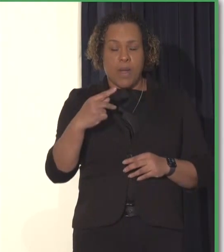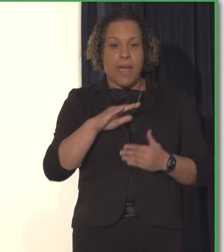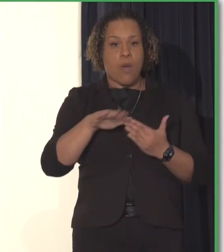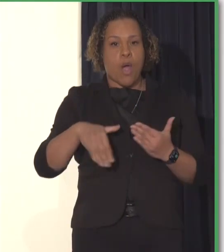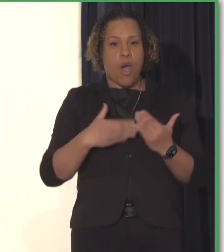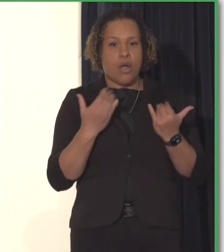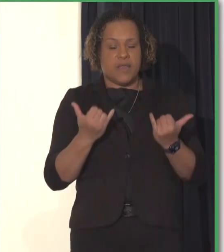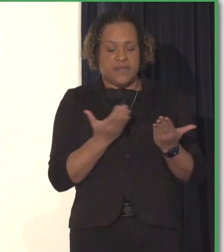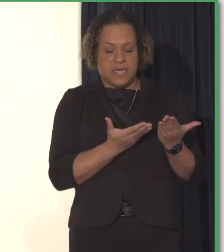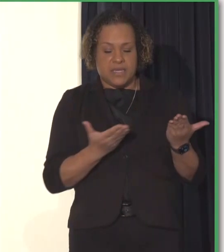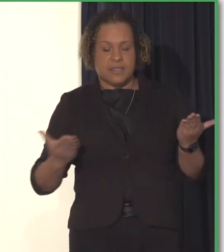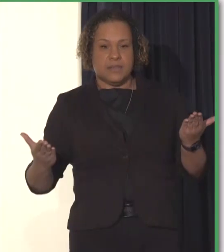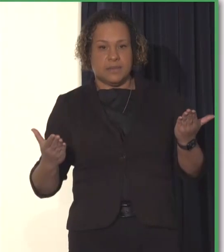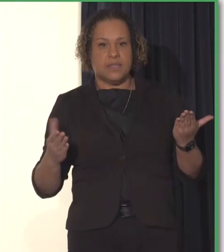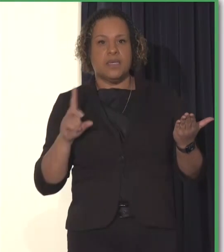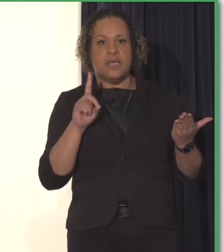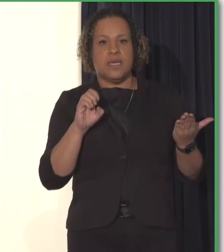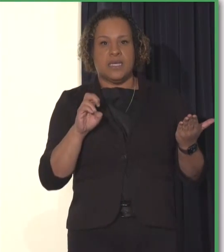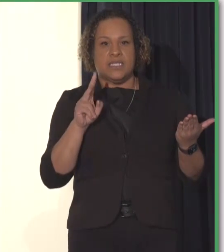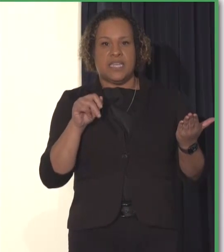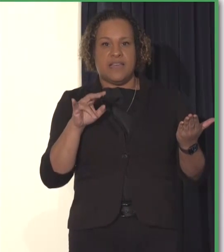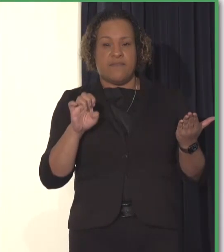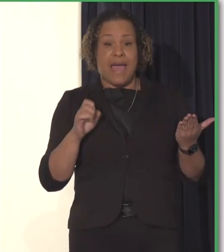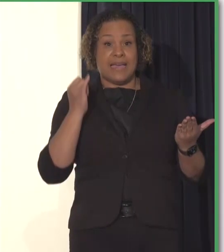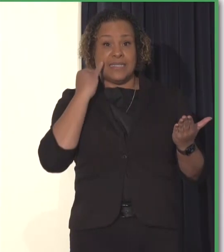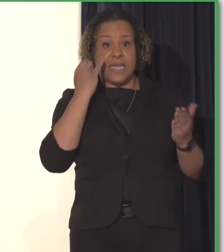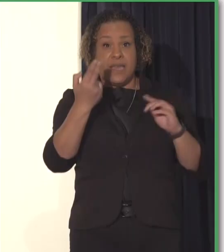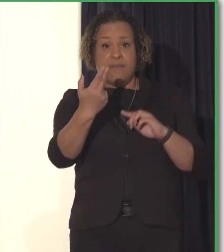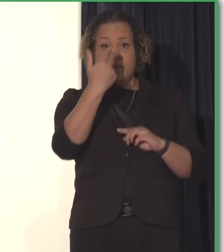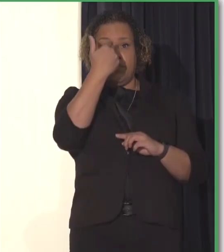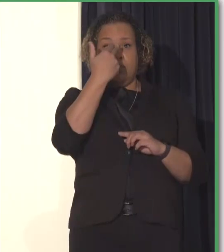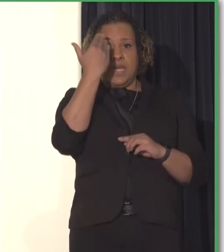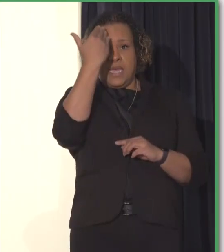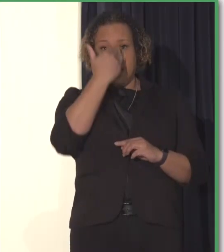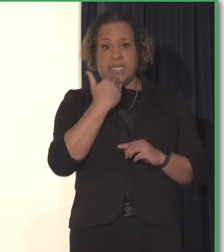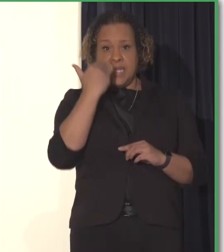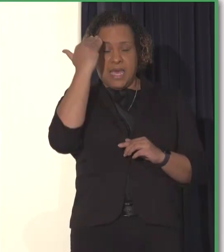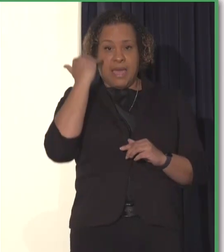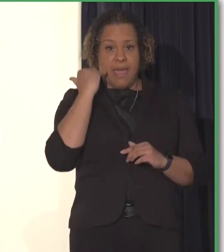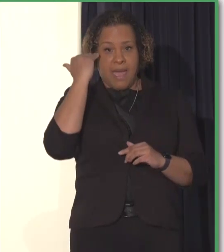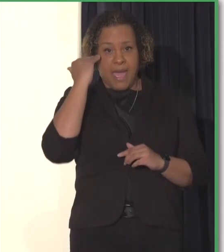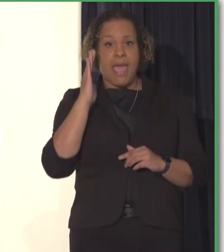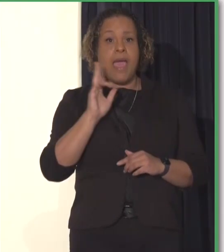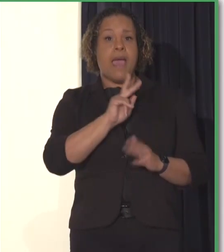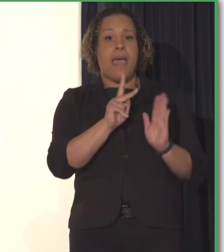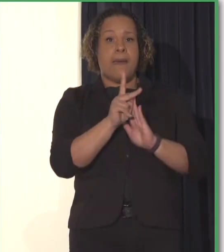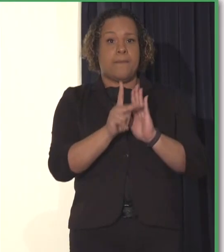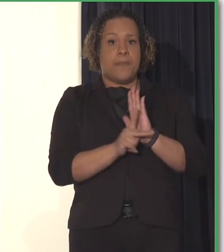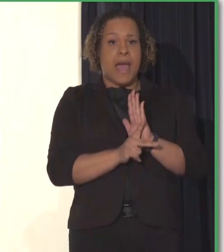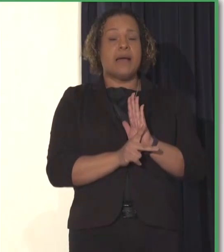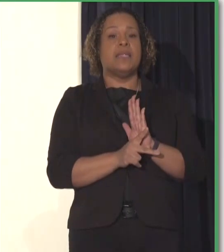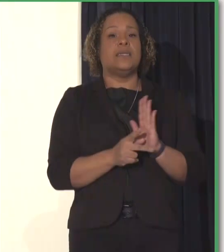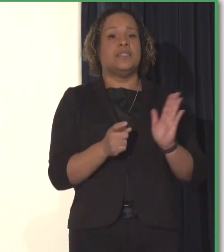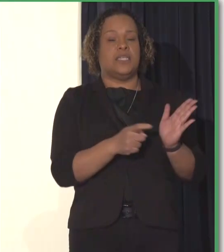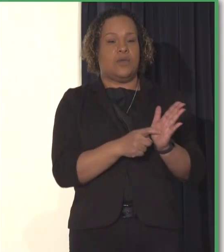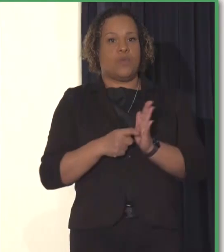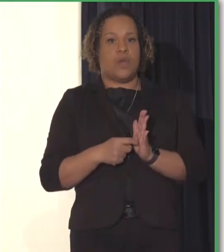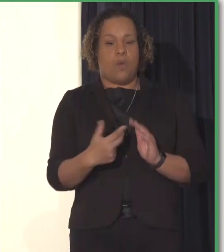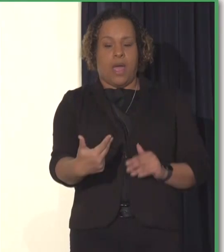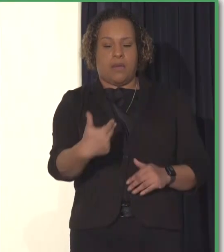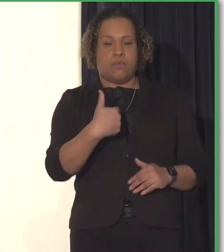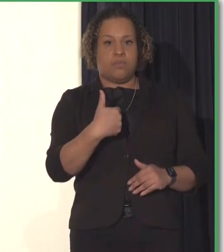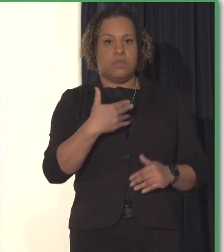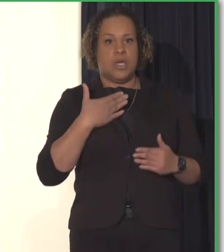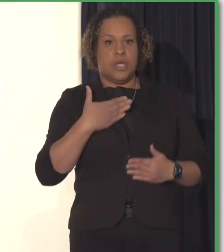if the device is pointed towards the head, the rules require, our policy requires that it be pointed towards the torso